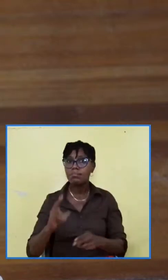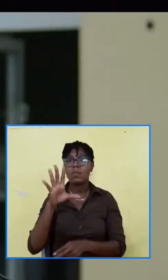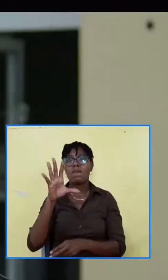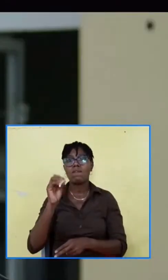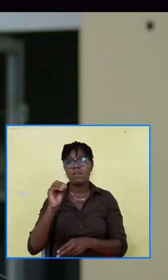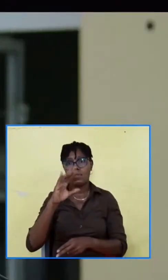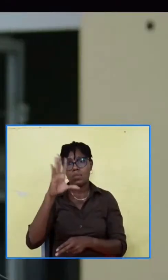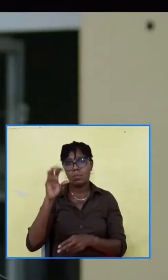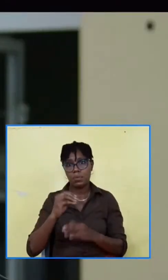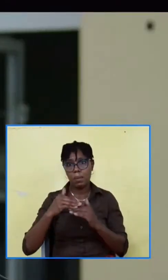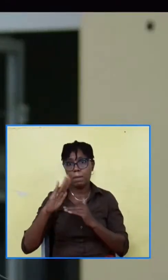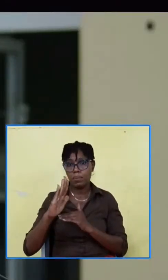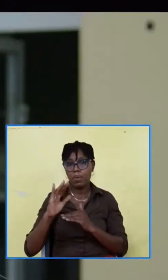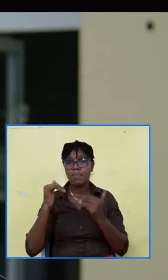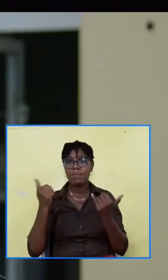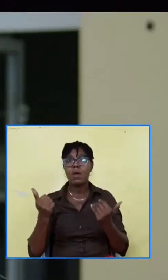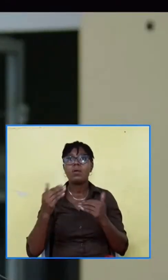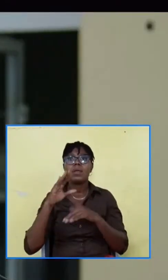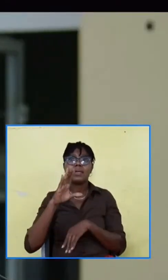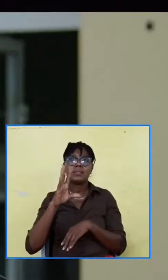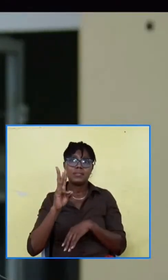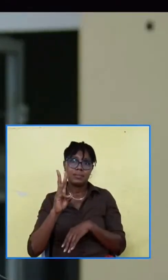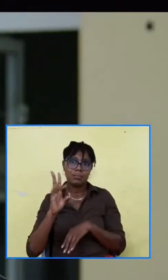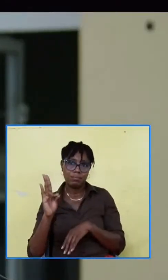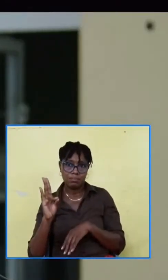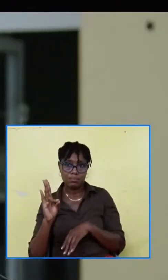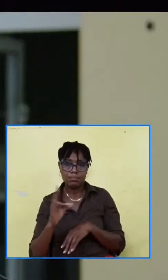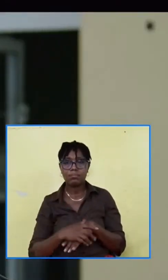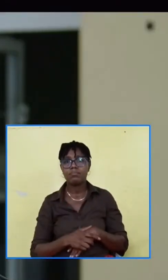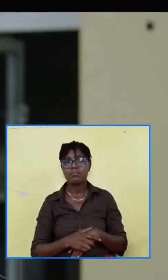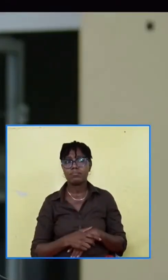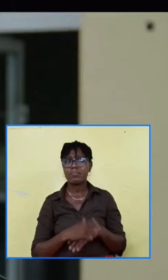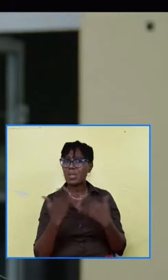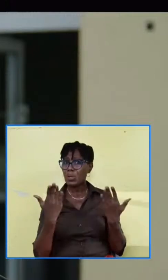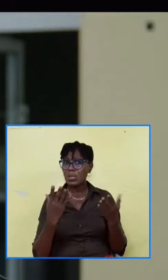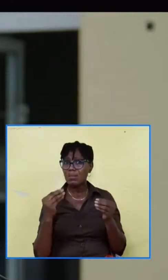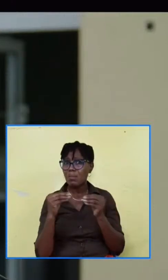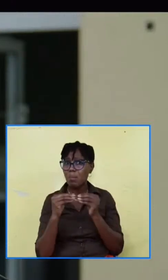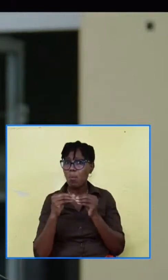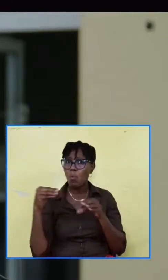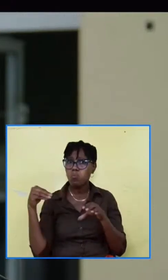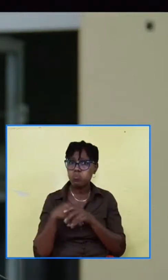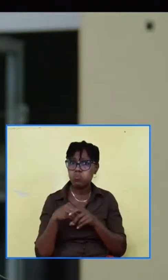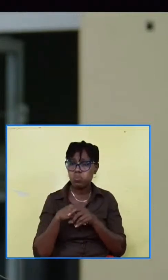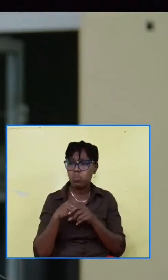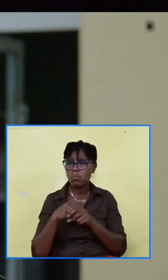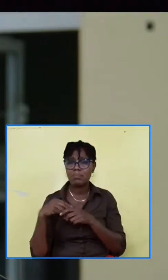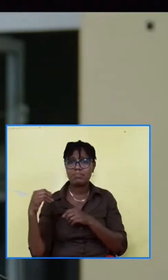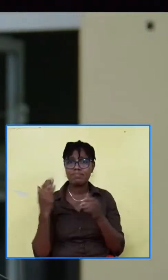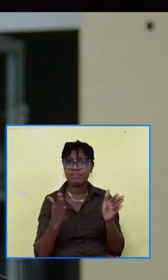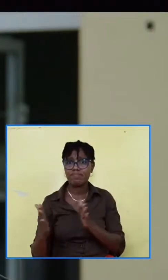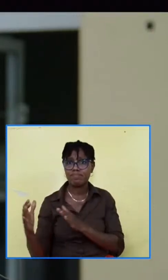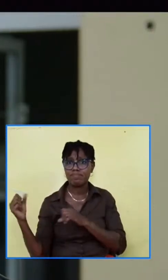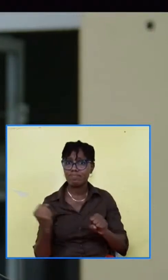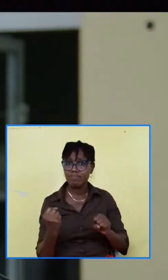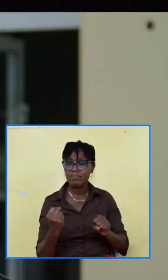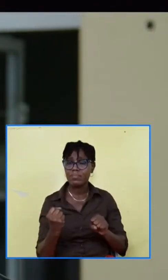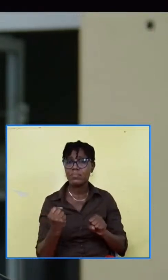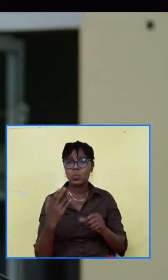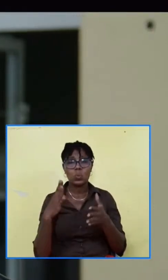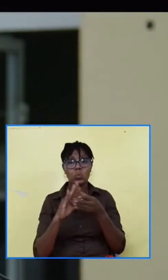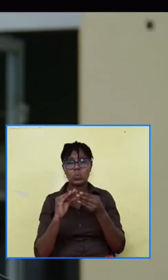67. So have we considered having a more aggressive investment strategy? Because you say it's not